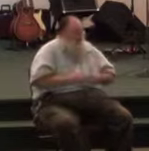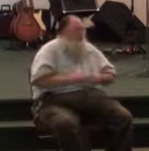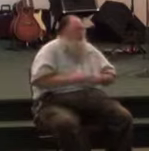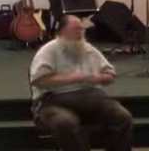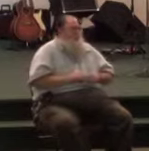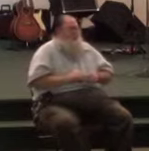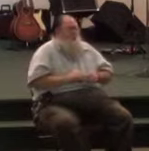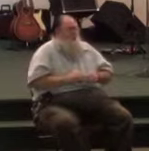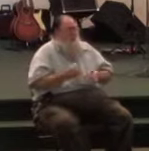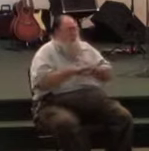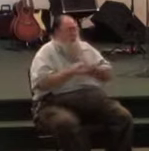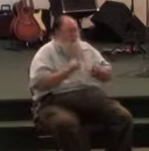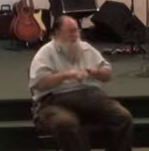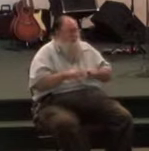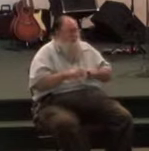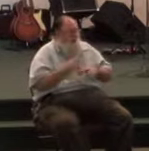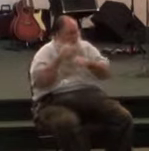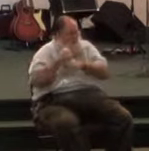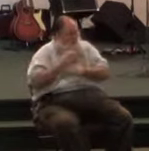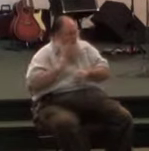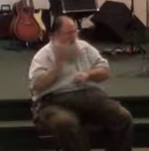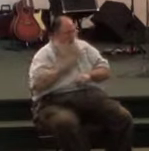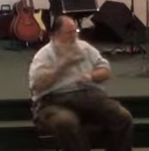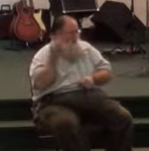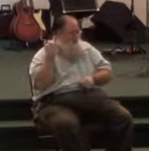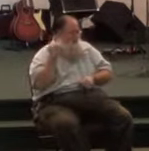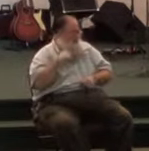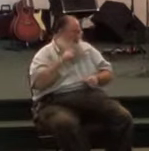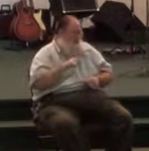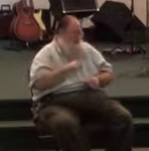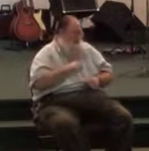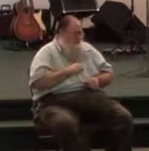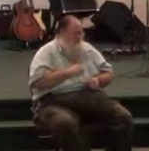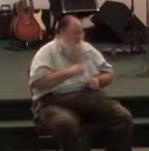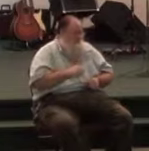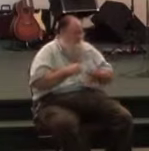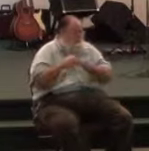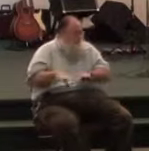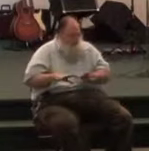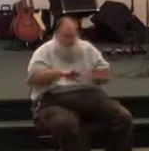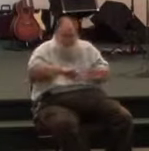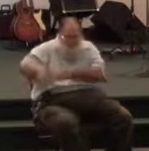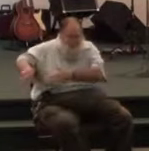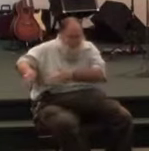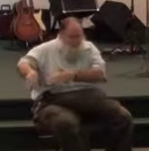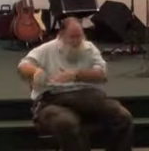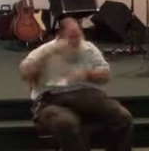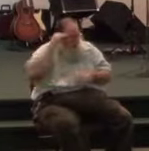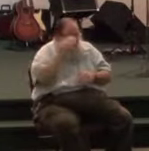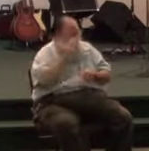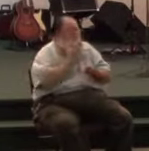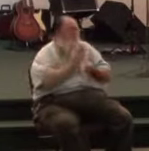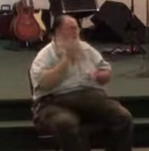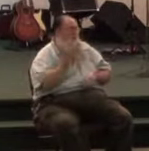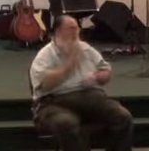past. And we have to release it because that hinders our prayer life. It holds us